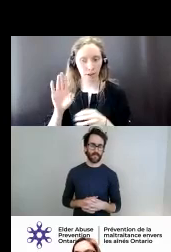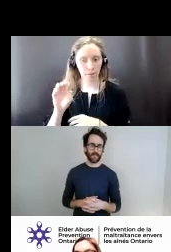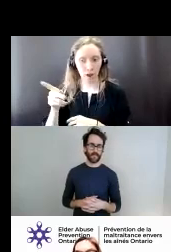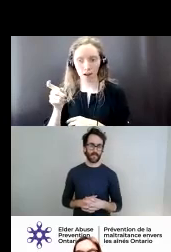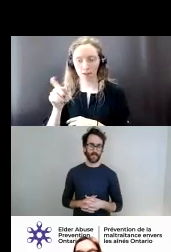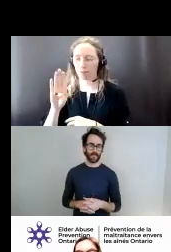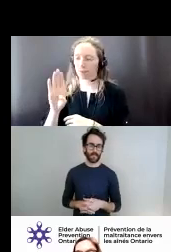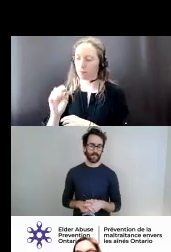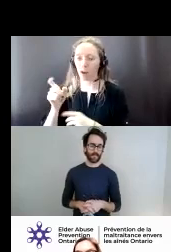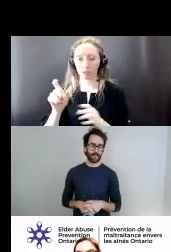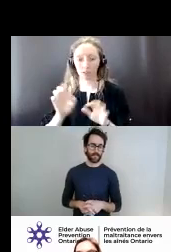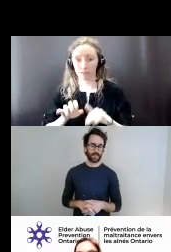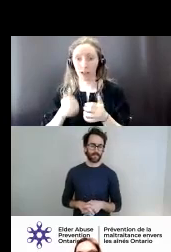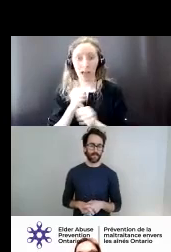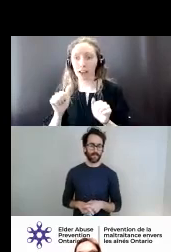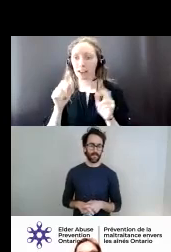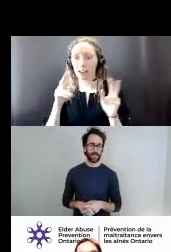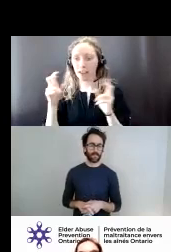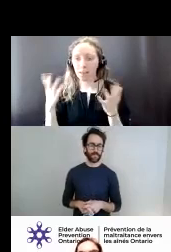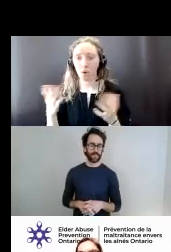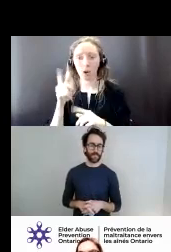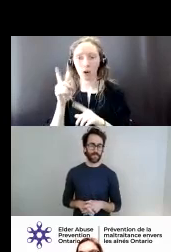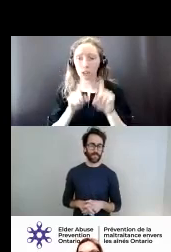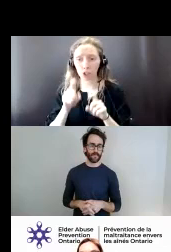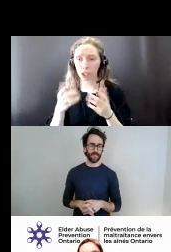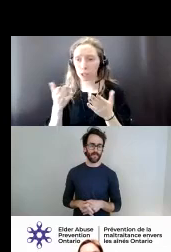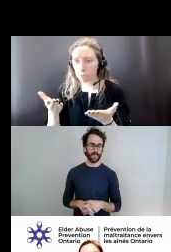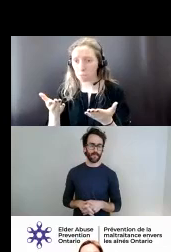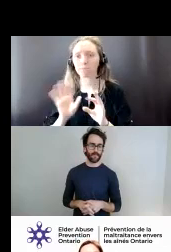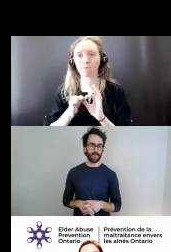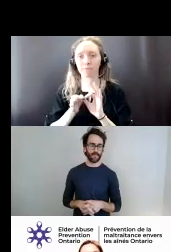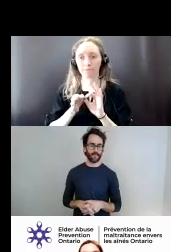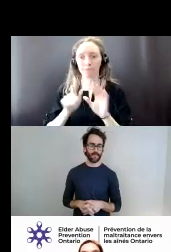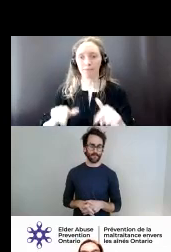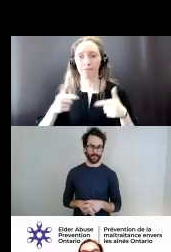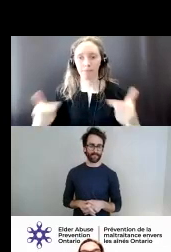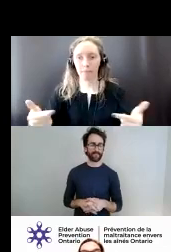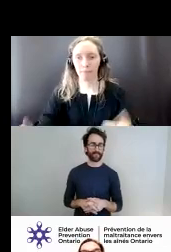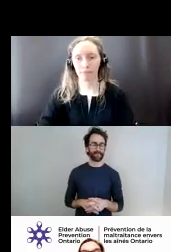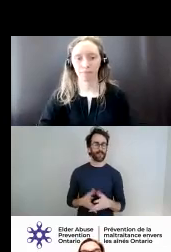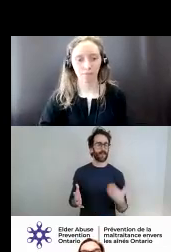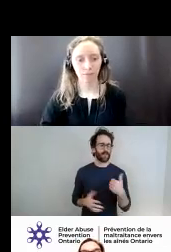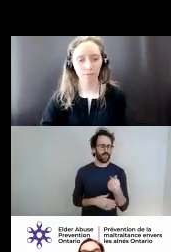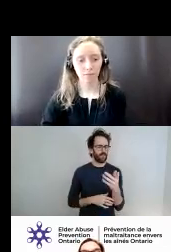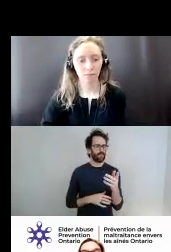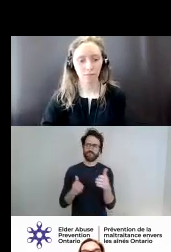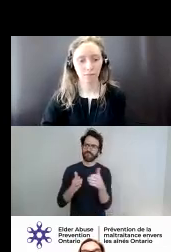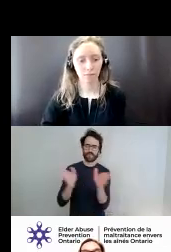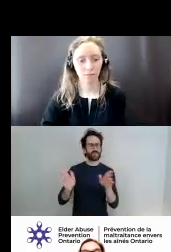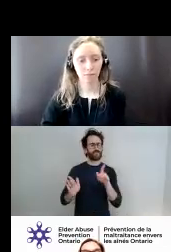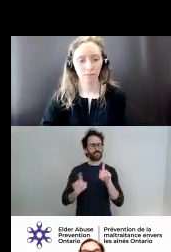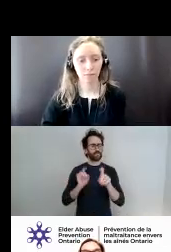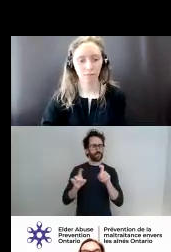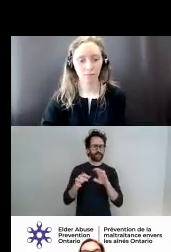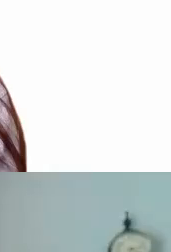sort of themes that have come up with people's inquiries? Absolutely. So we're getting some general questions around, there's